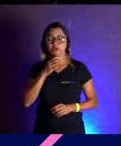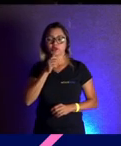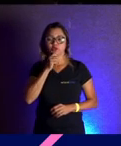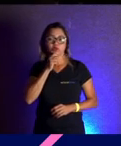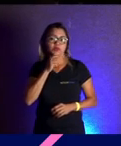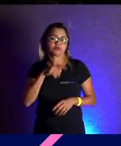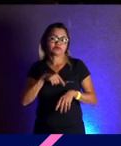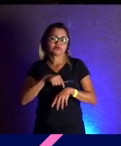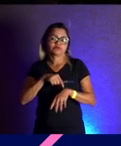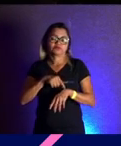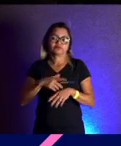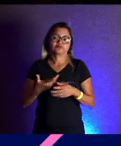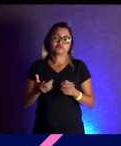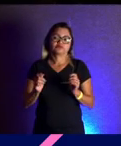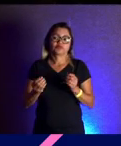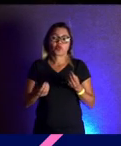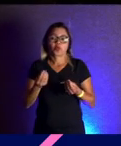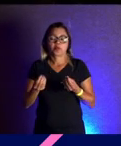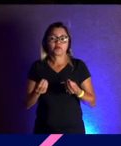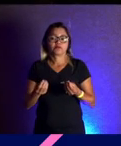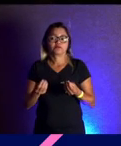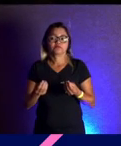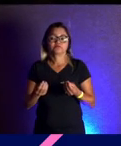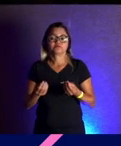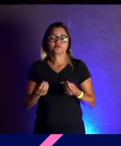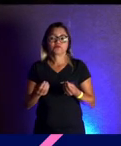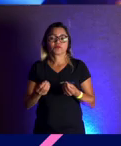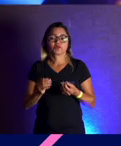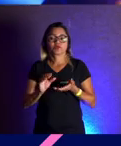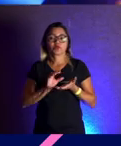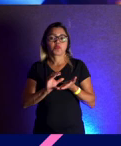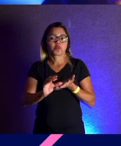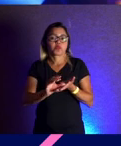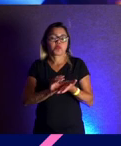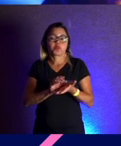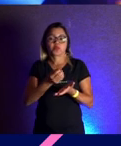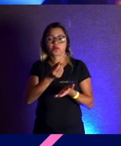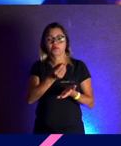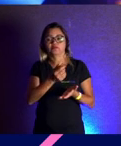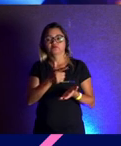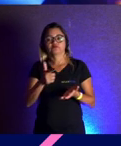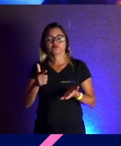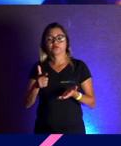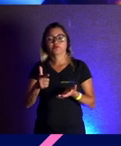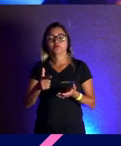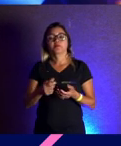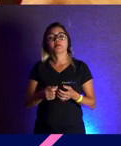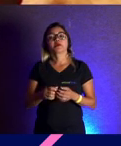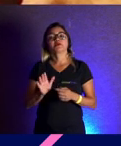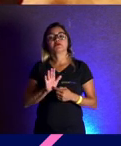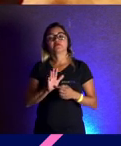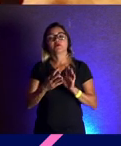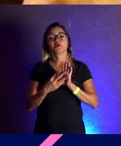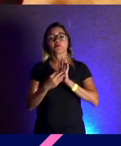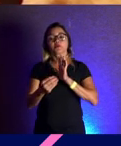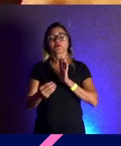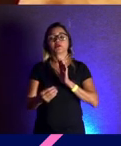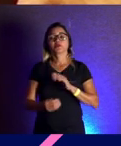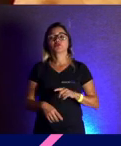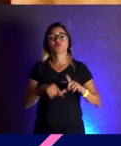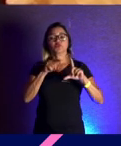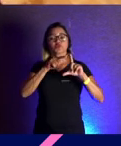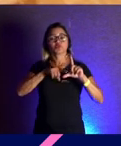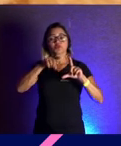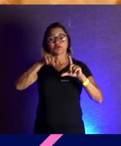há condições de recursos para desenvolver modelos estatísticos. Então, é